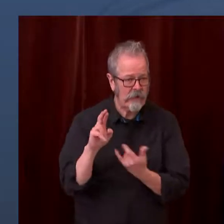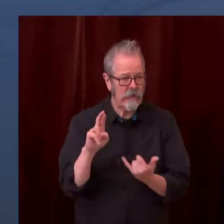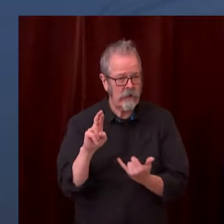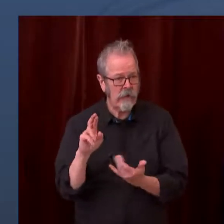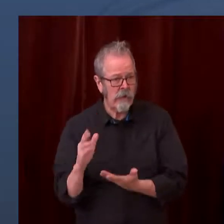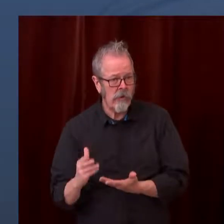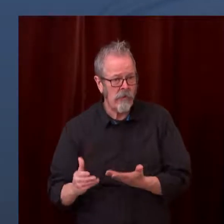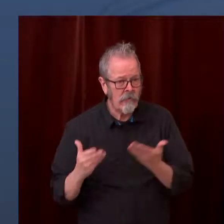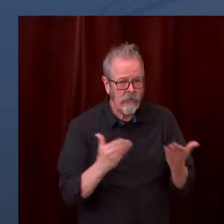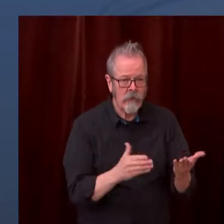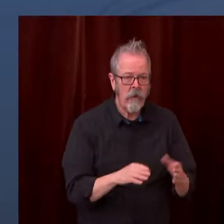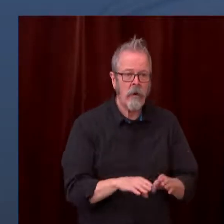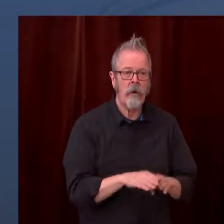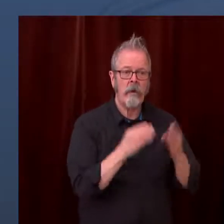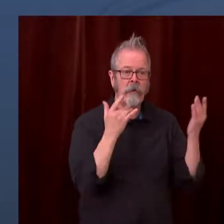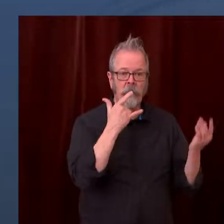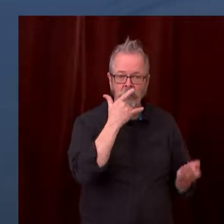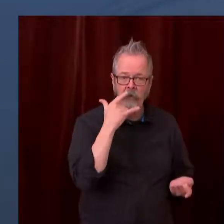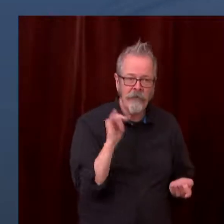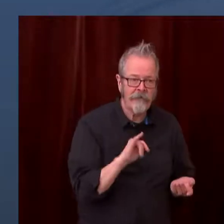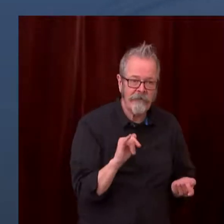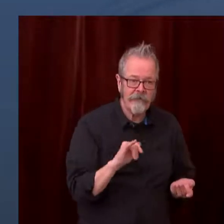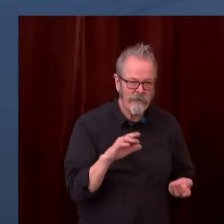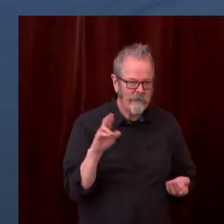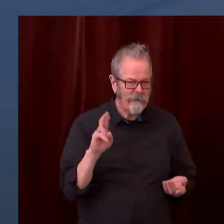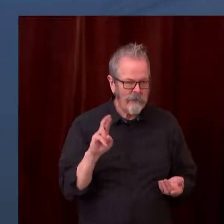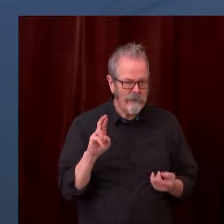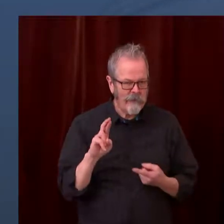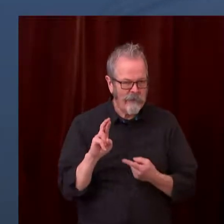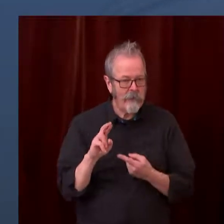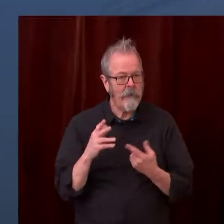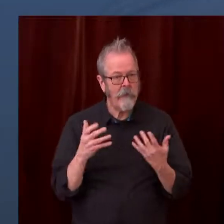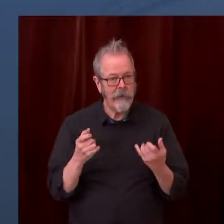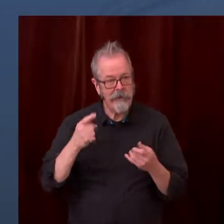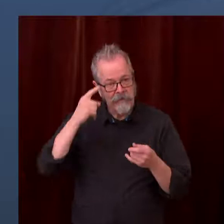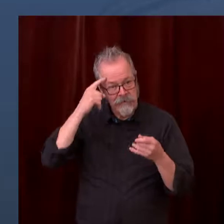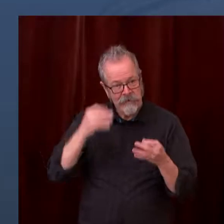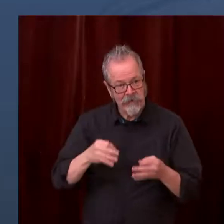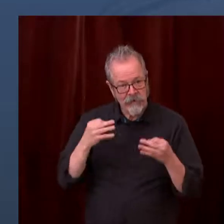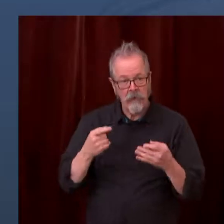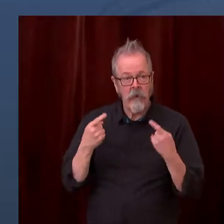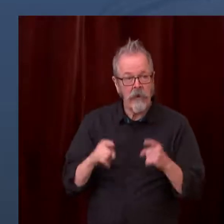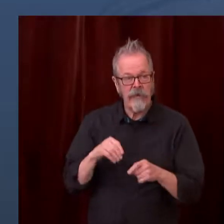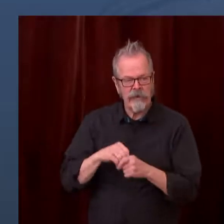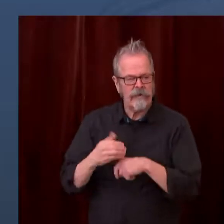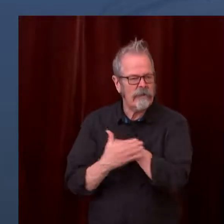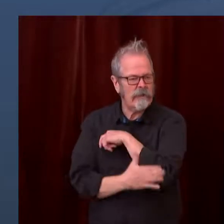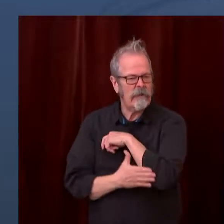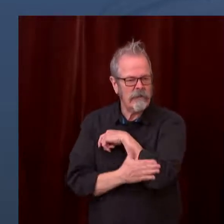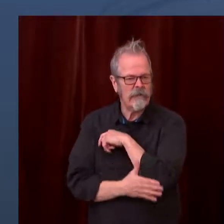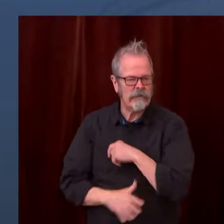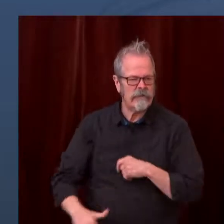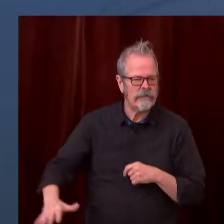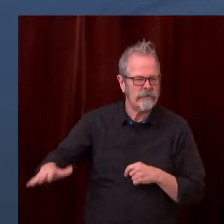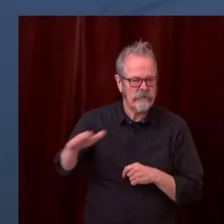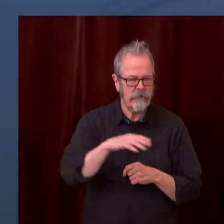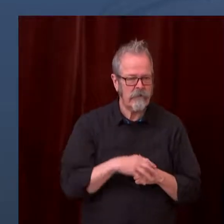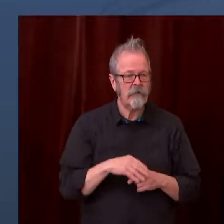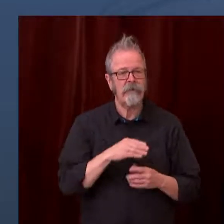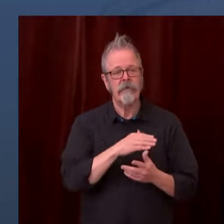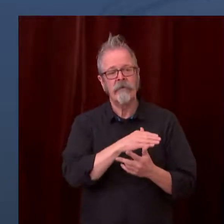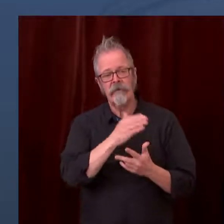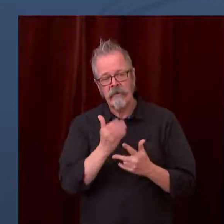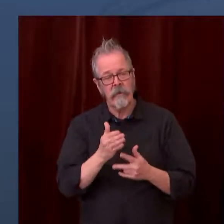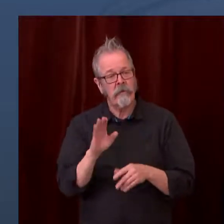level, moving businesses to 50% capacity and then 100% capacity 3 weeks later if there's no spike in cases. As these